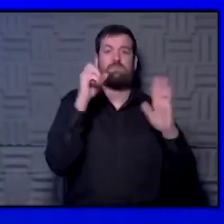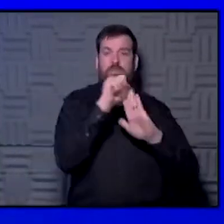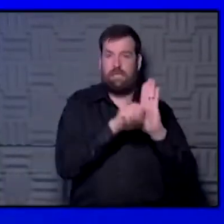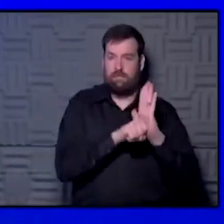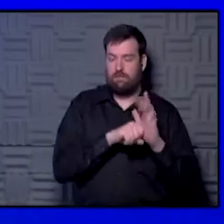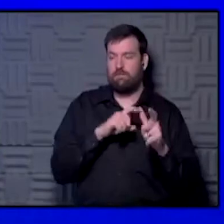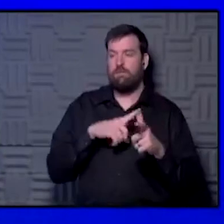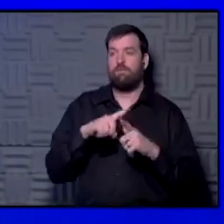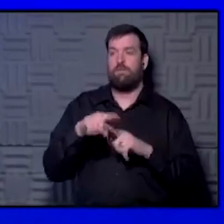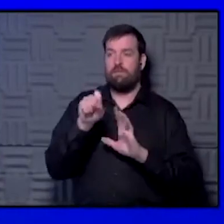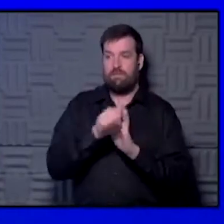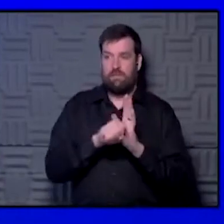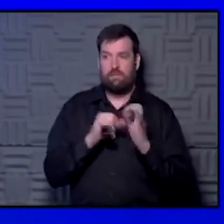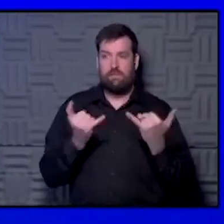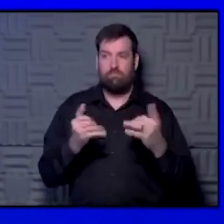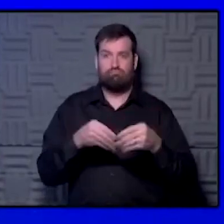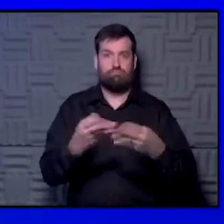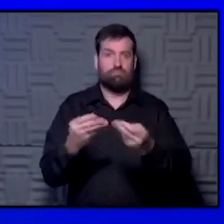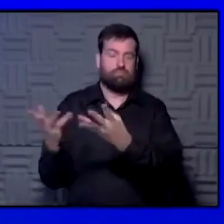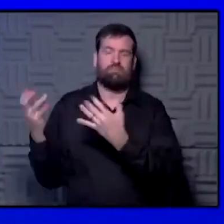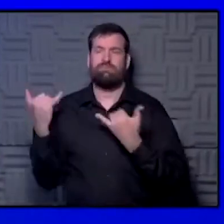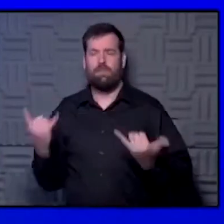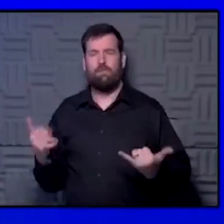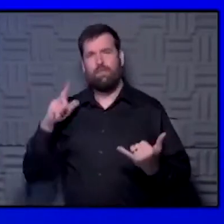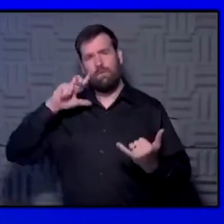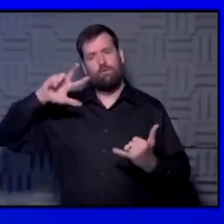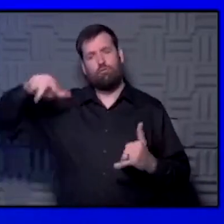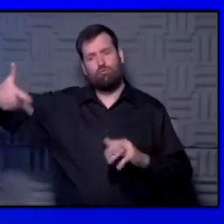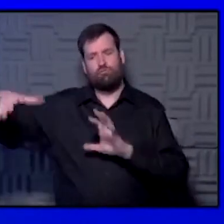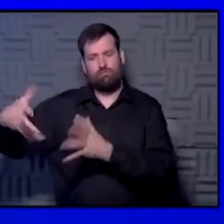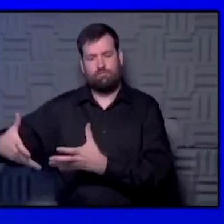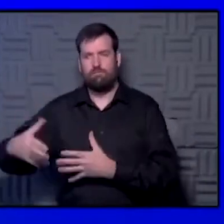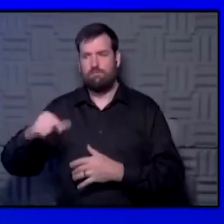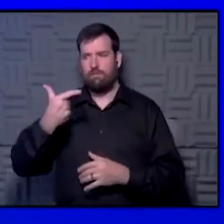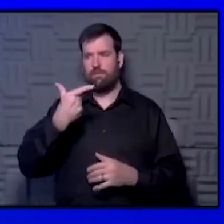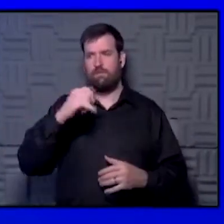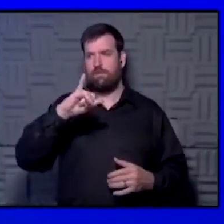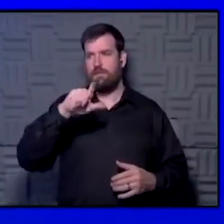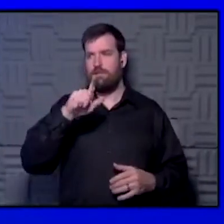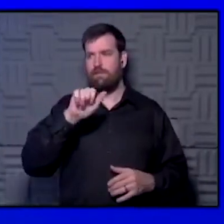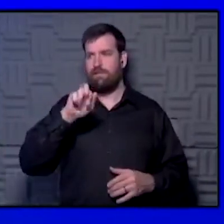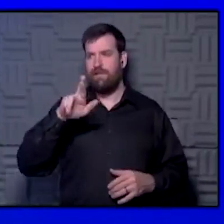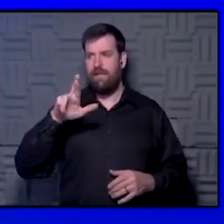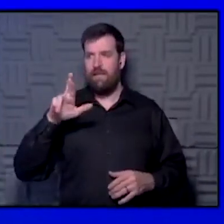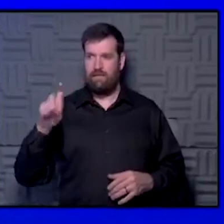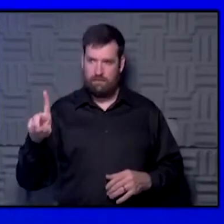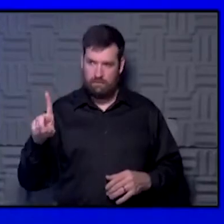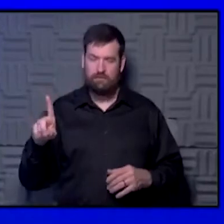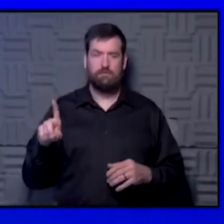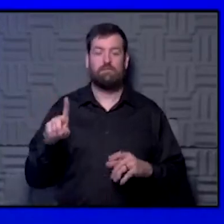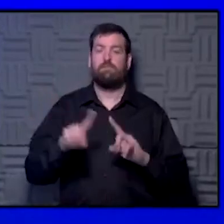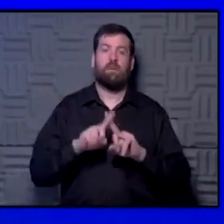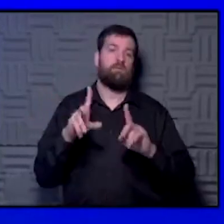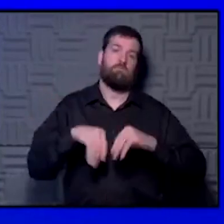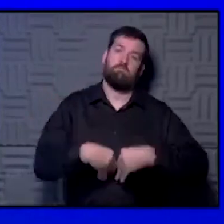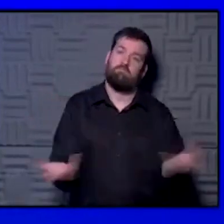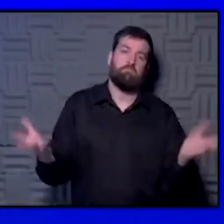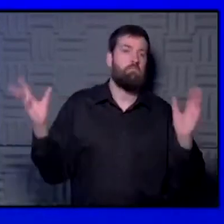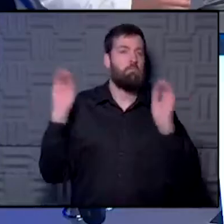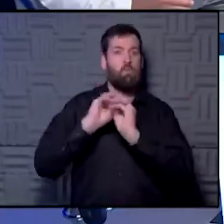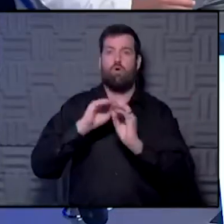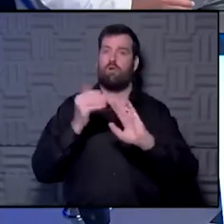it. Now it's all through I think a third-party distributor from Gilead, but now it's being it's rolled out to more